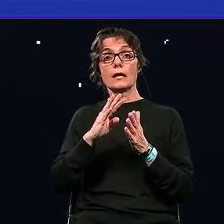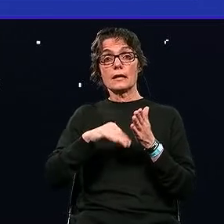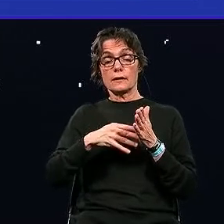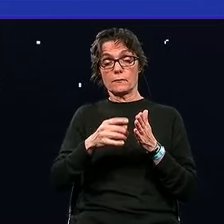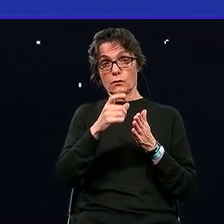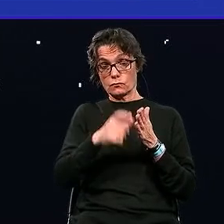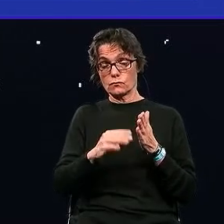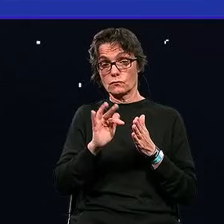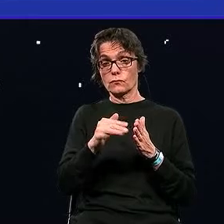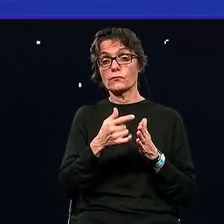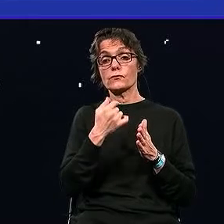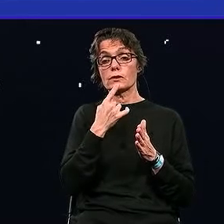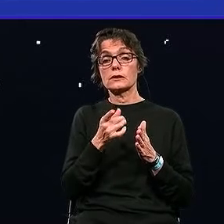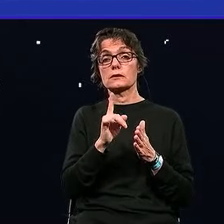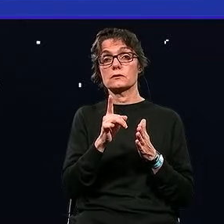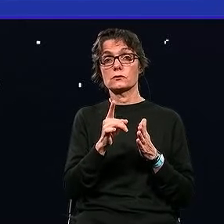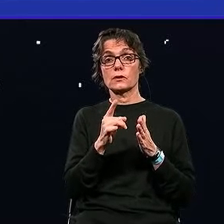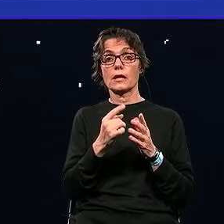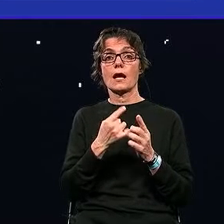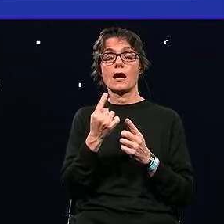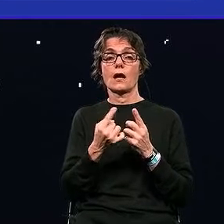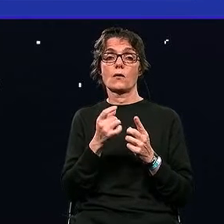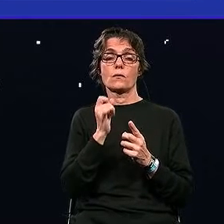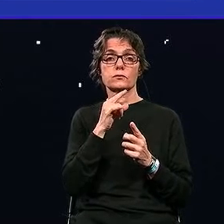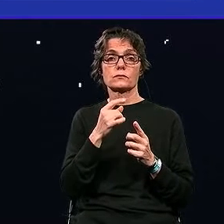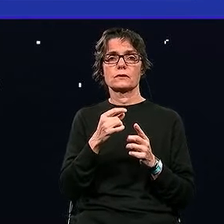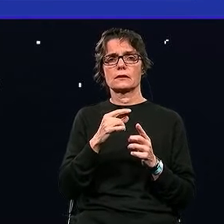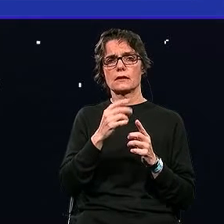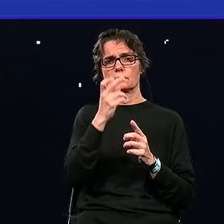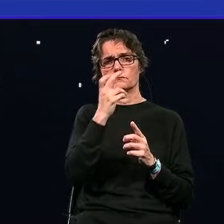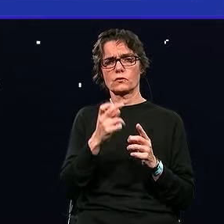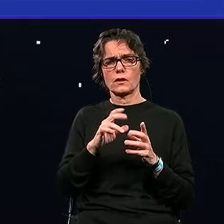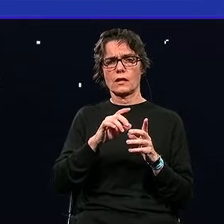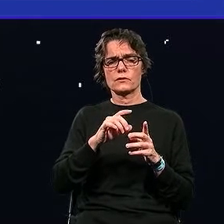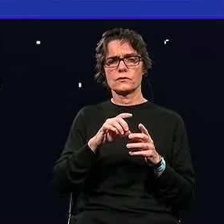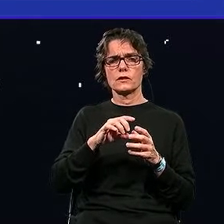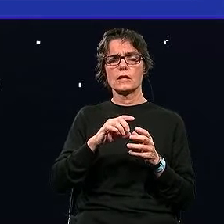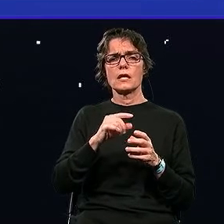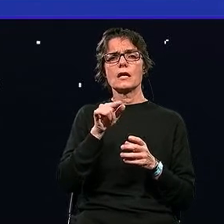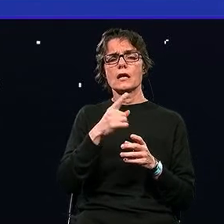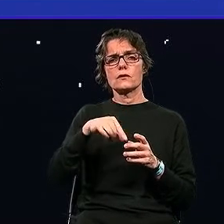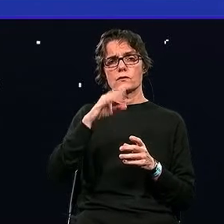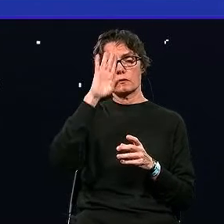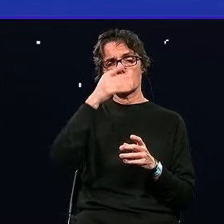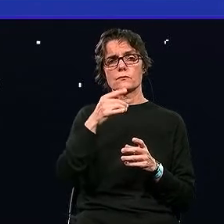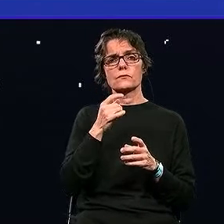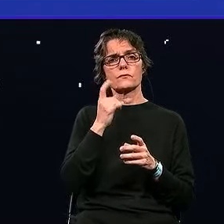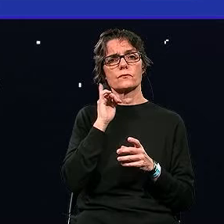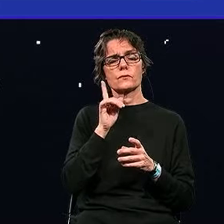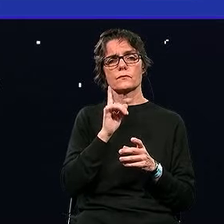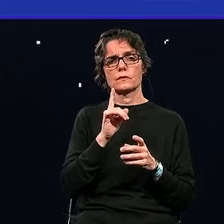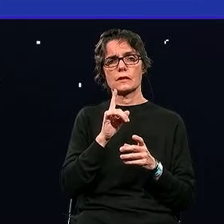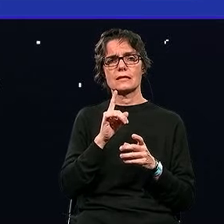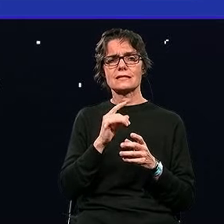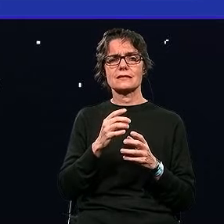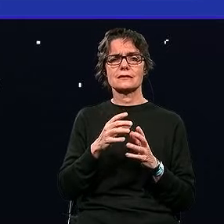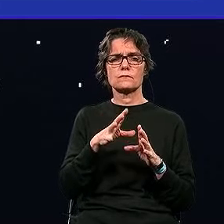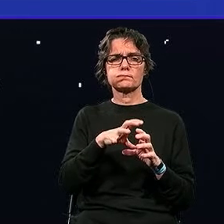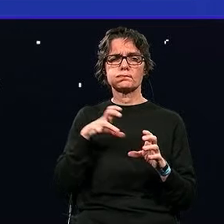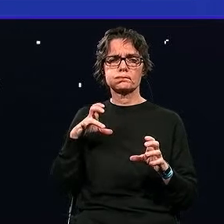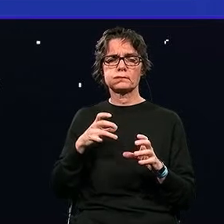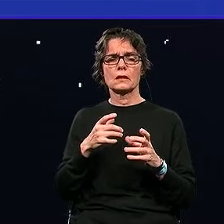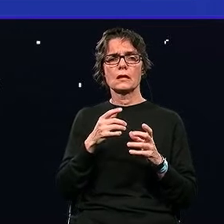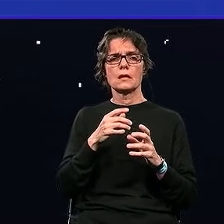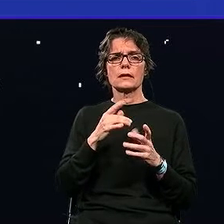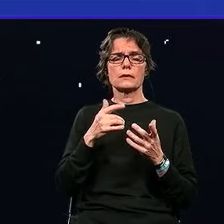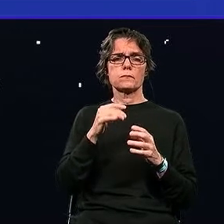table just points to that there are other greenhouse gases, and it recognizes that we need to decarbonize and stop emitting those greenhouse